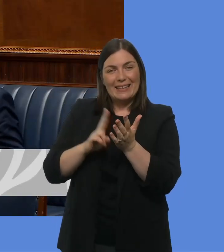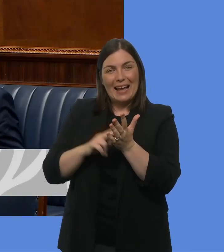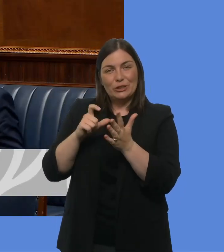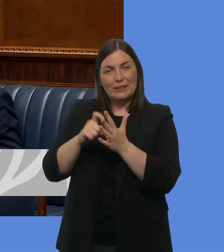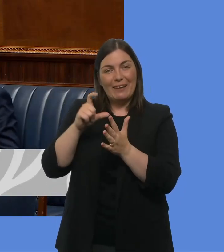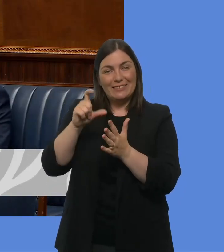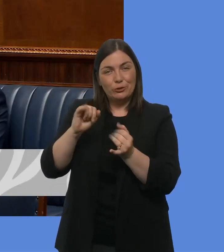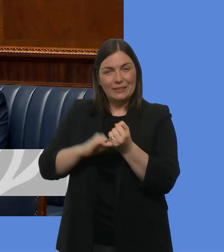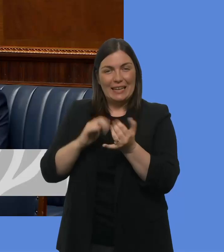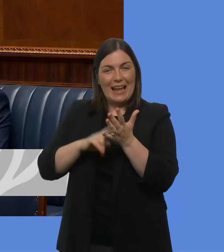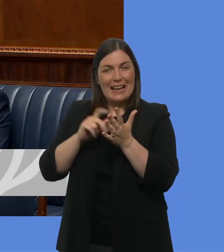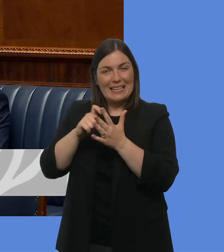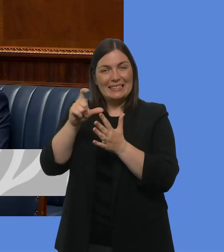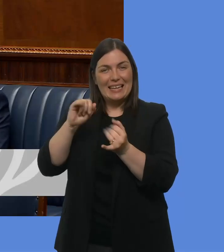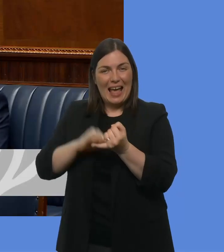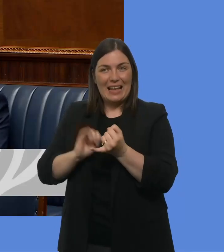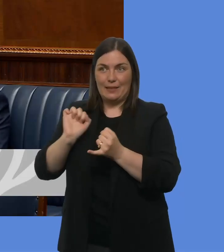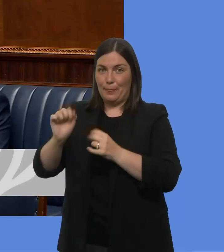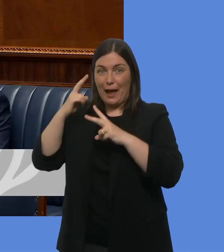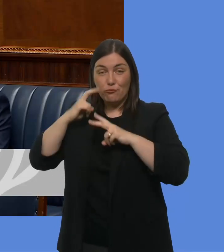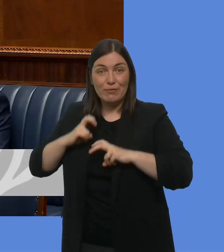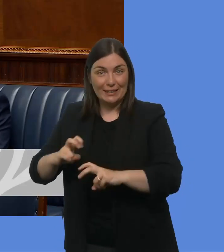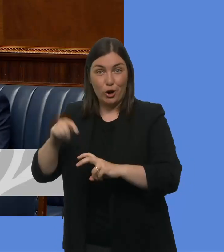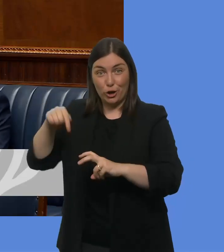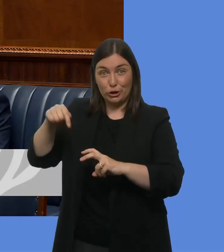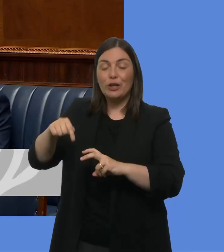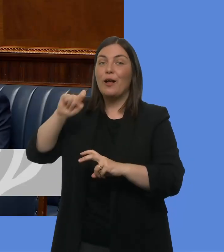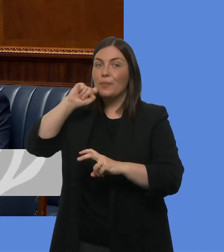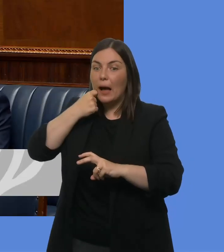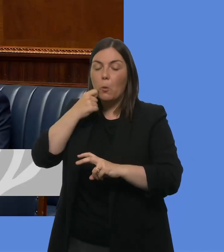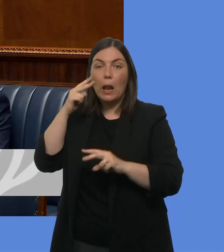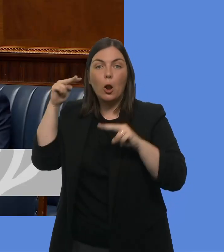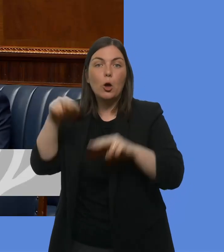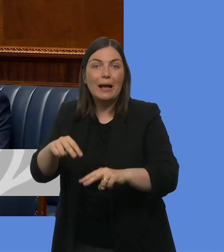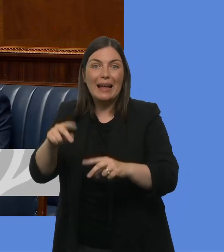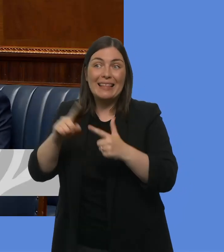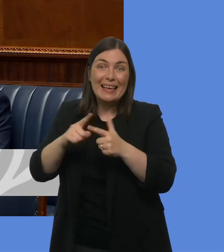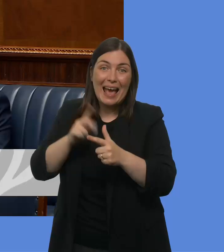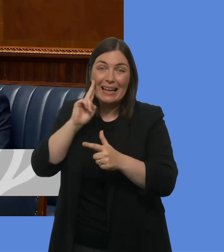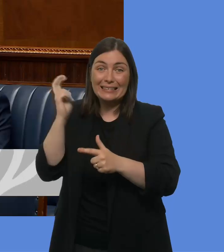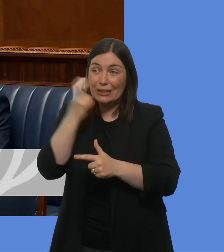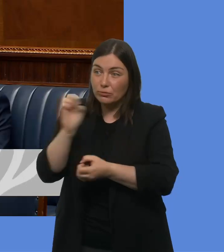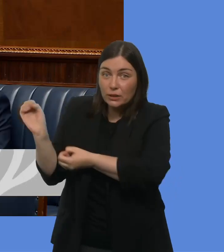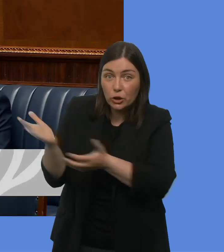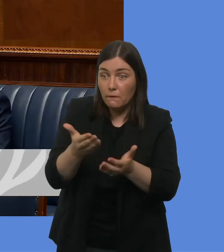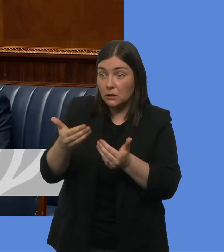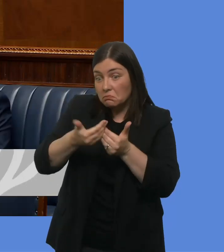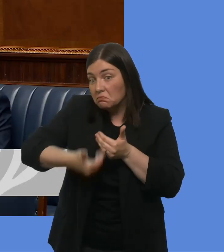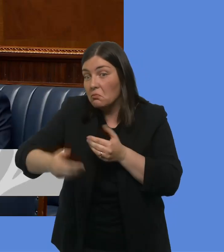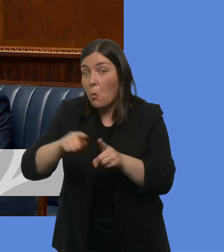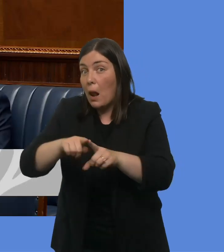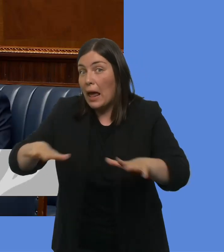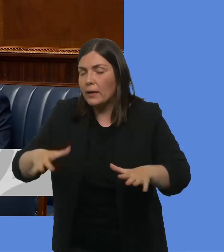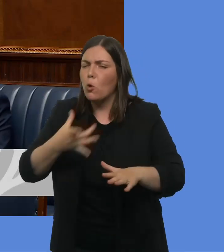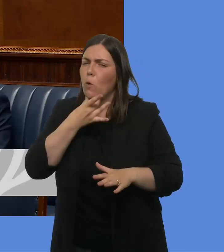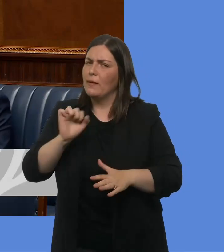at the current provision of the EA sensory service and what the future of that service might look like. And I hope that the report and that findings will be available